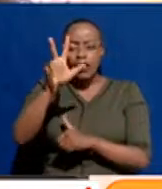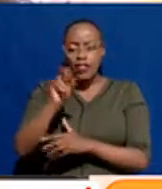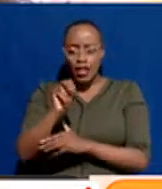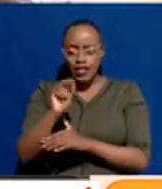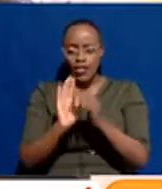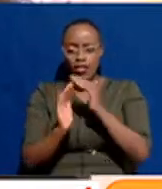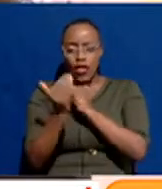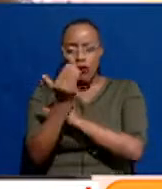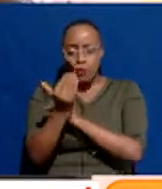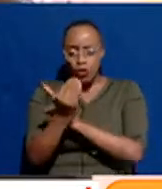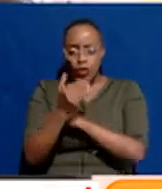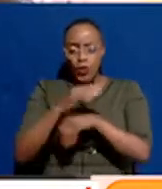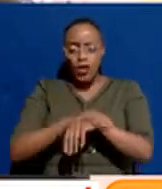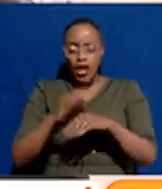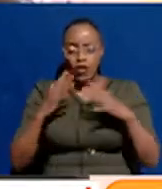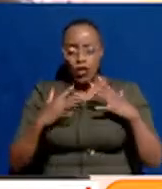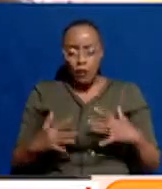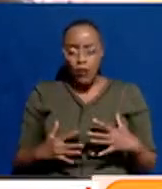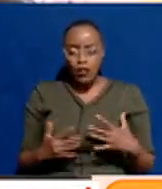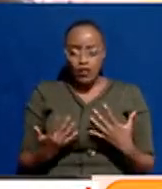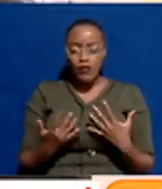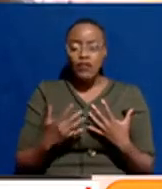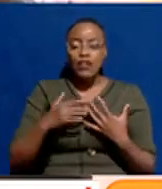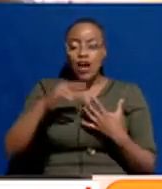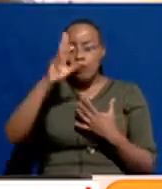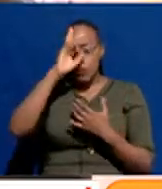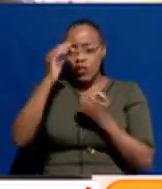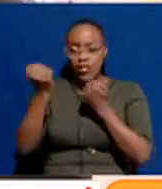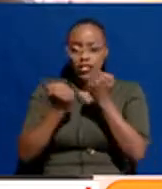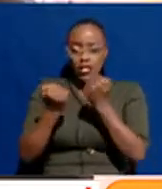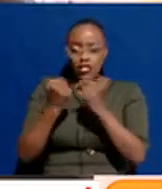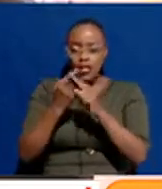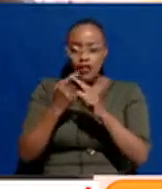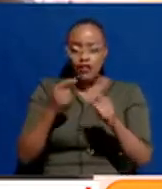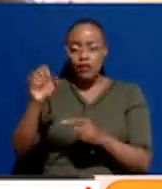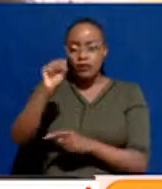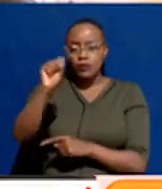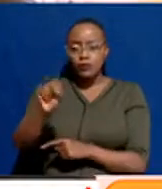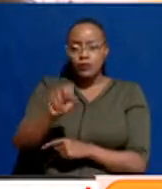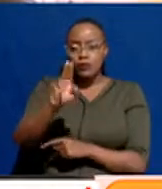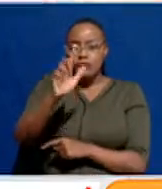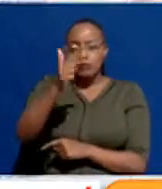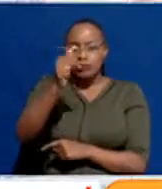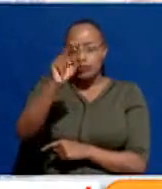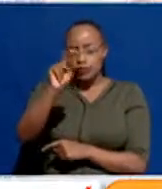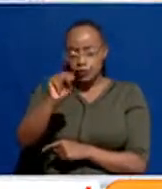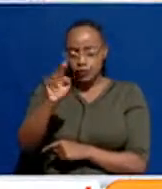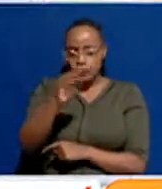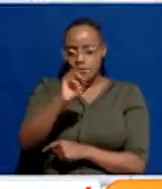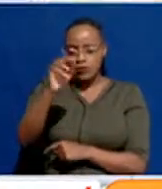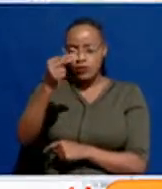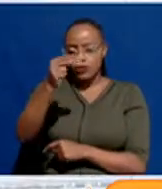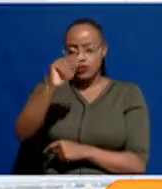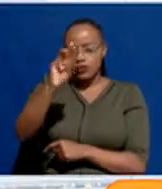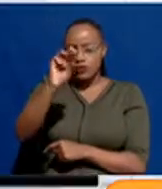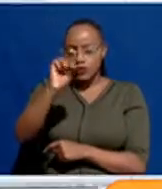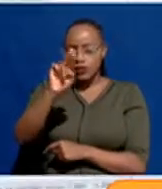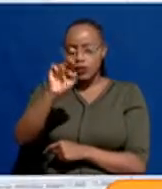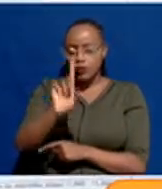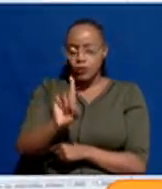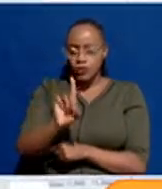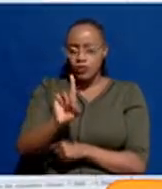we received a body in a police vehicle from the Sultan Hamoud Police. The person